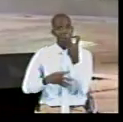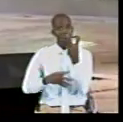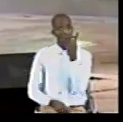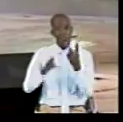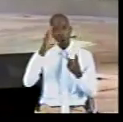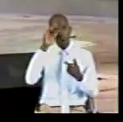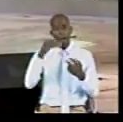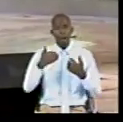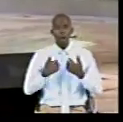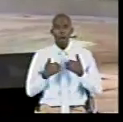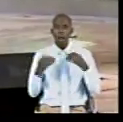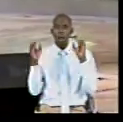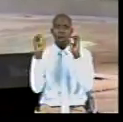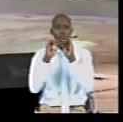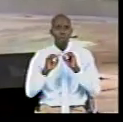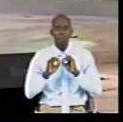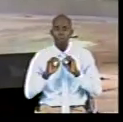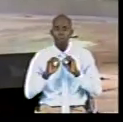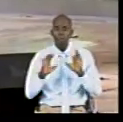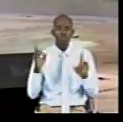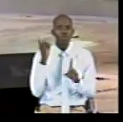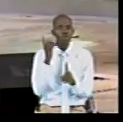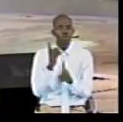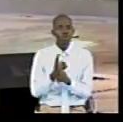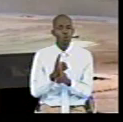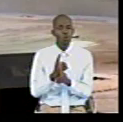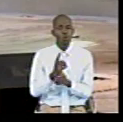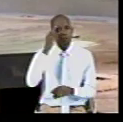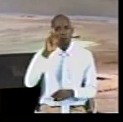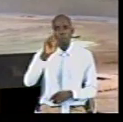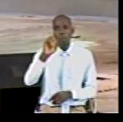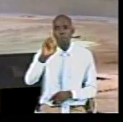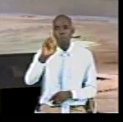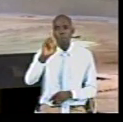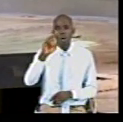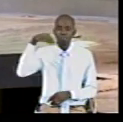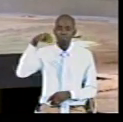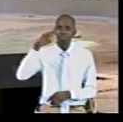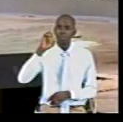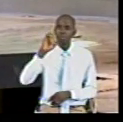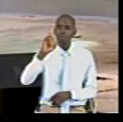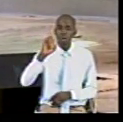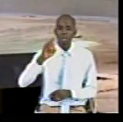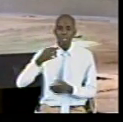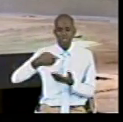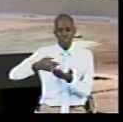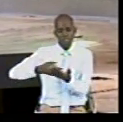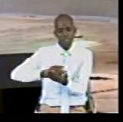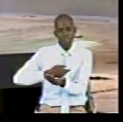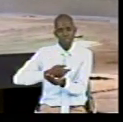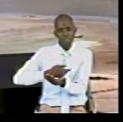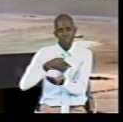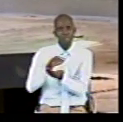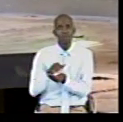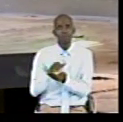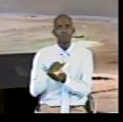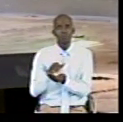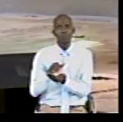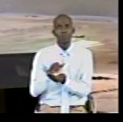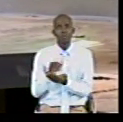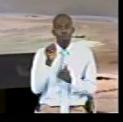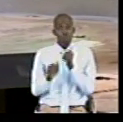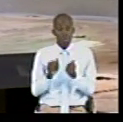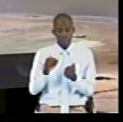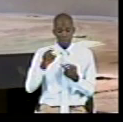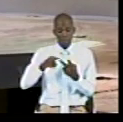nothing except one little ewe lamb, which he had bought